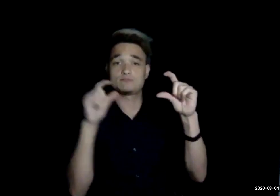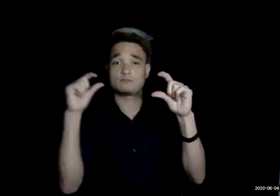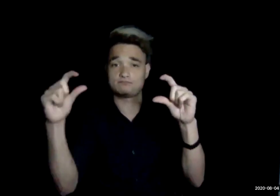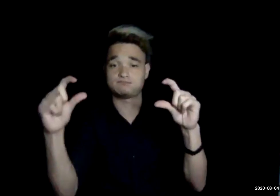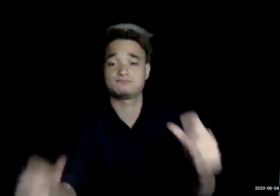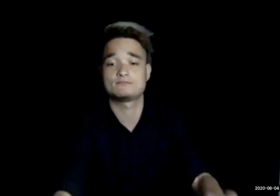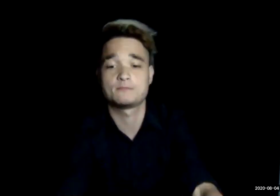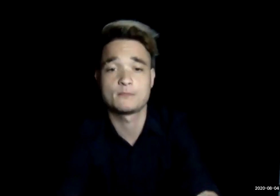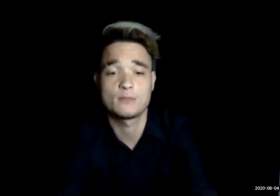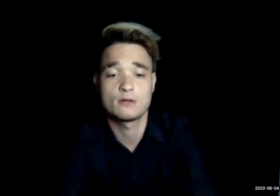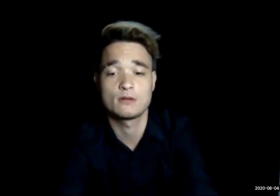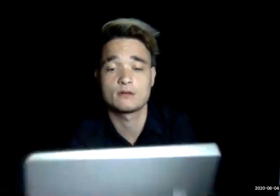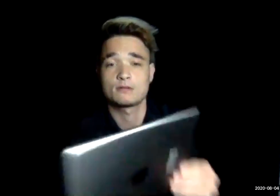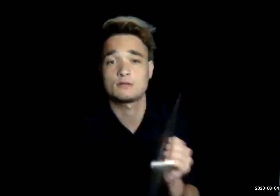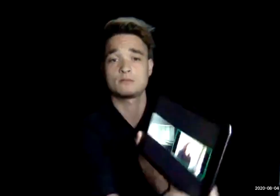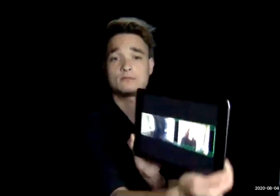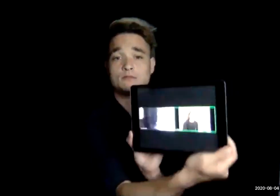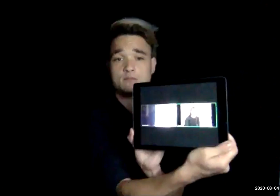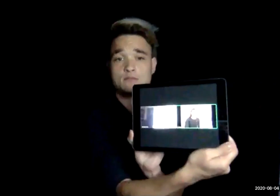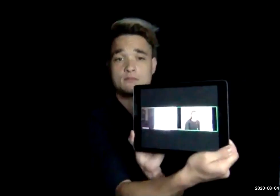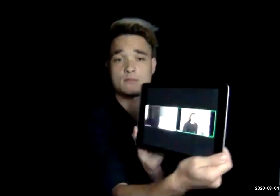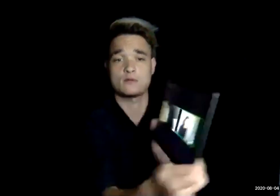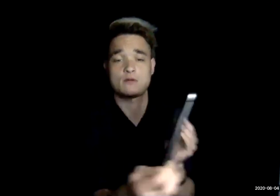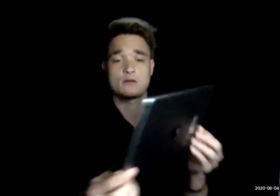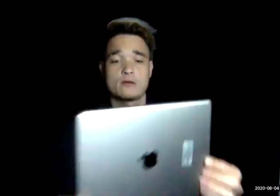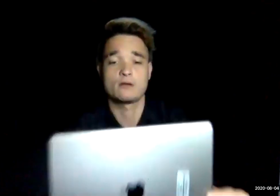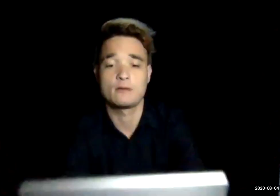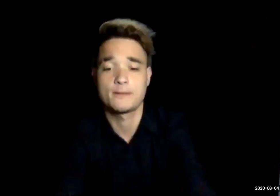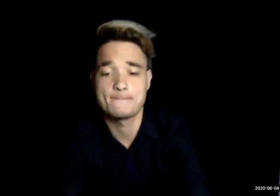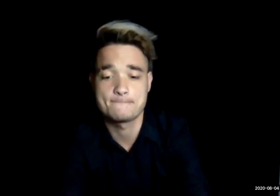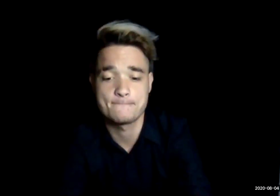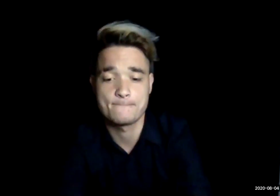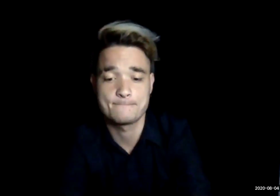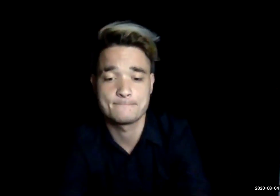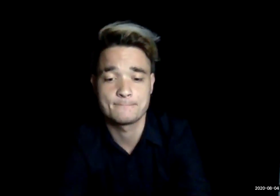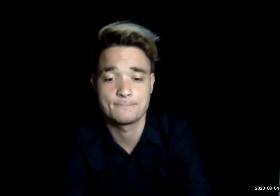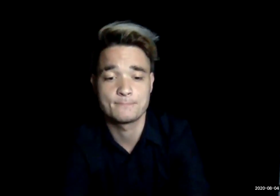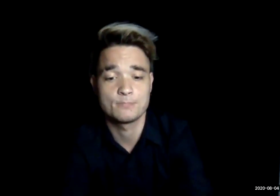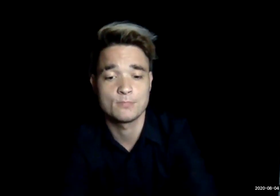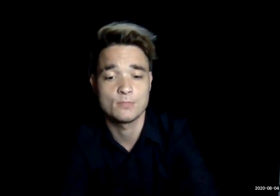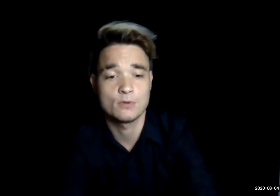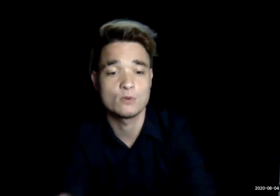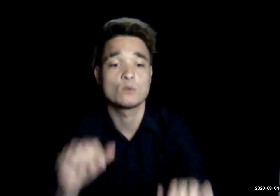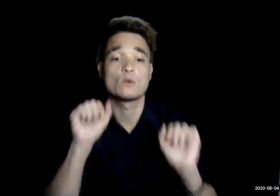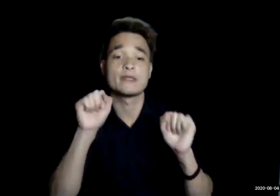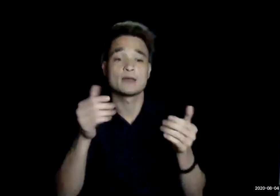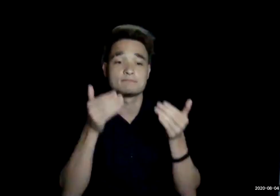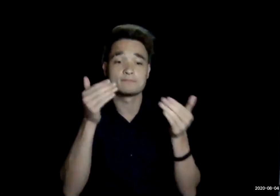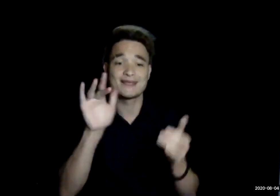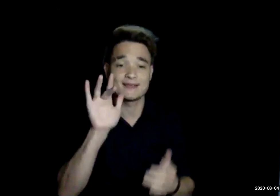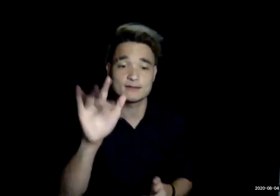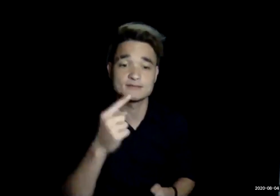on. It has 2 little boxes right here where you can see the team and myself.